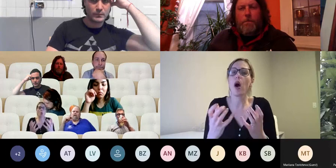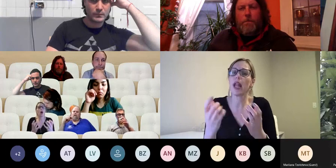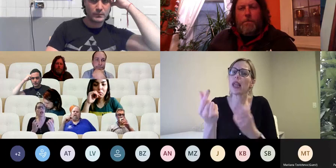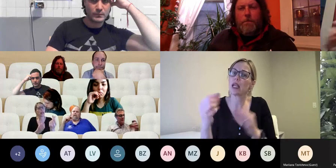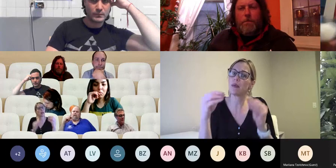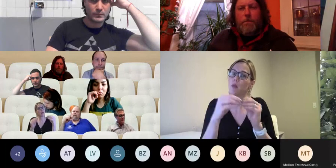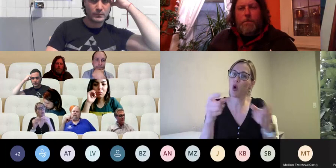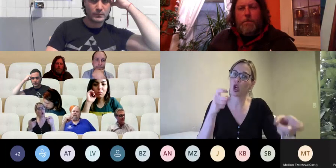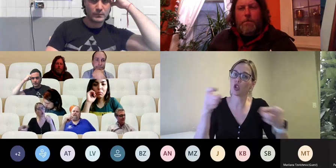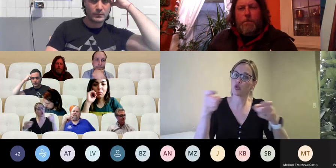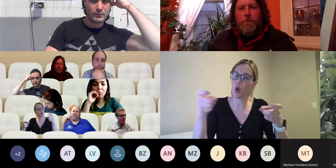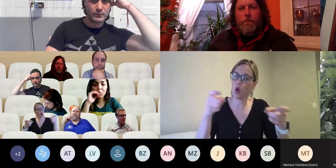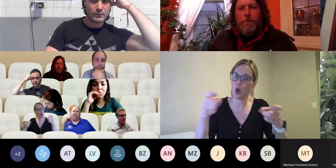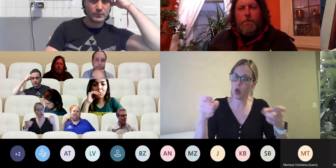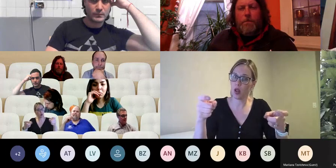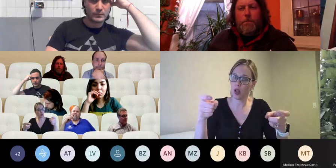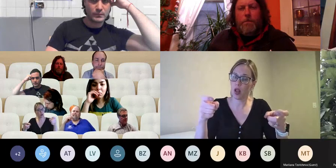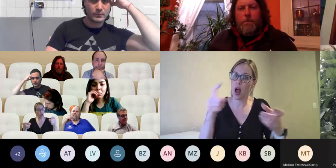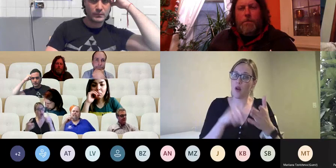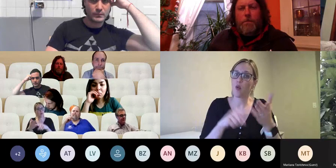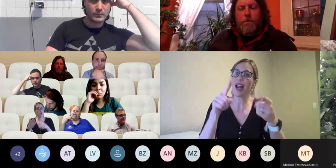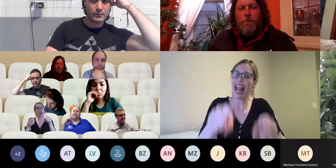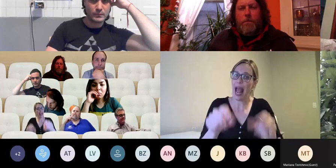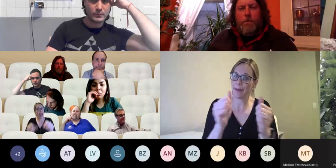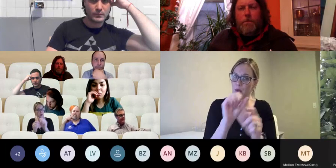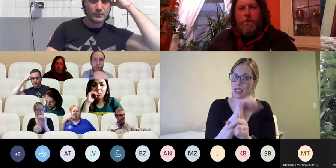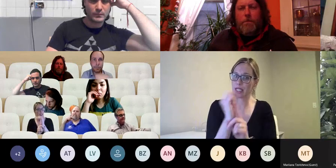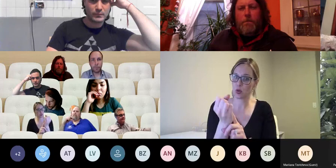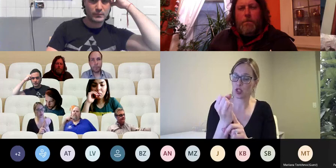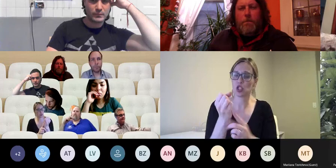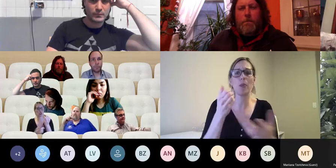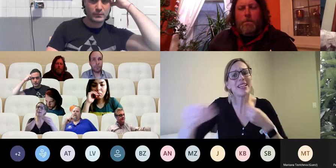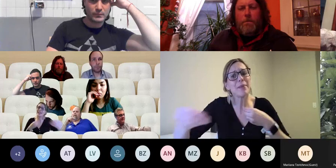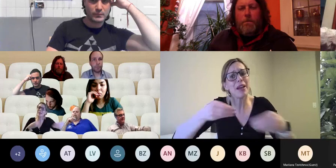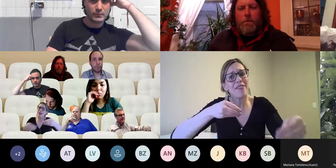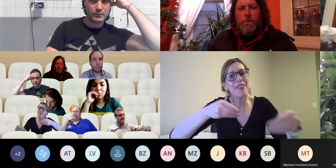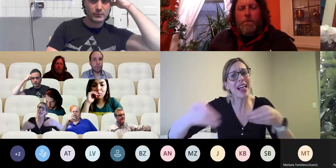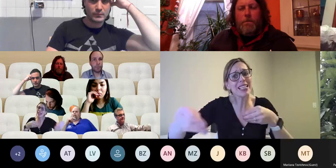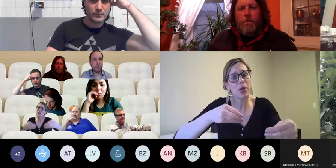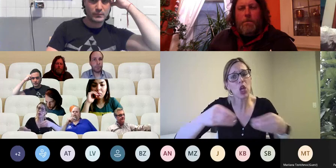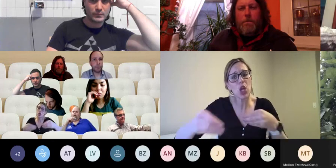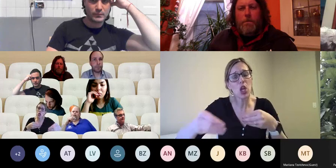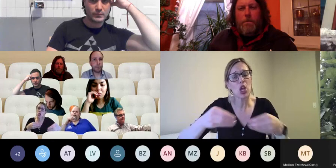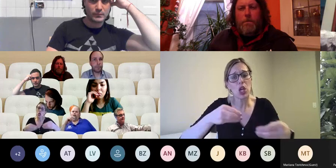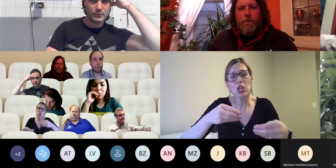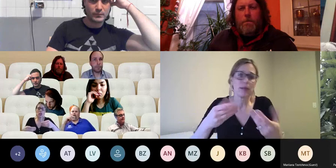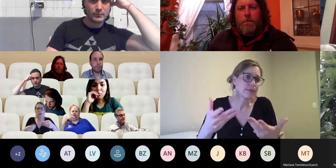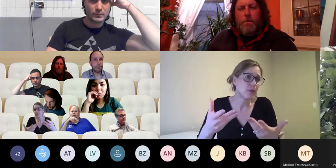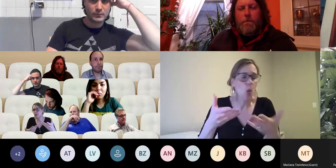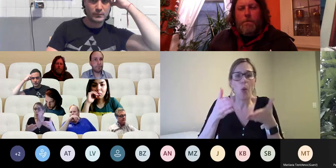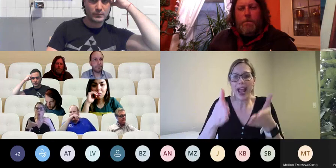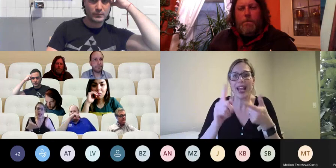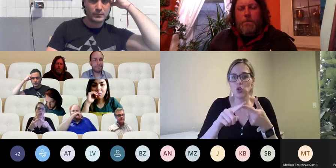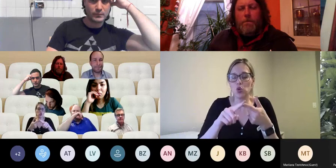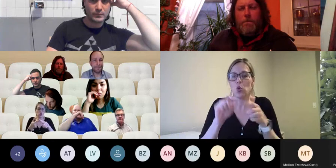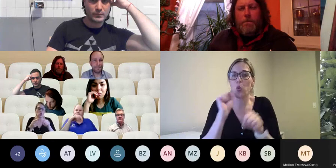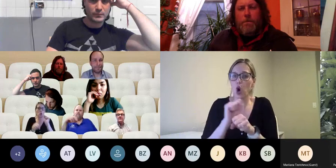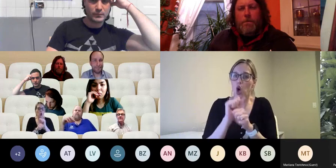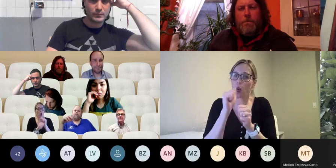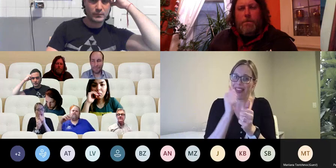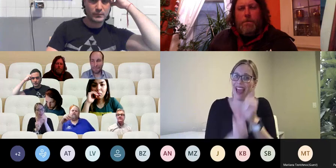the situation, and it could be a flex space that works for everybody. So that is my opinion, but